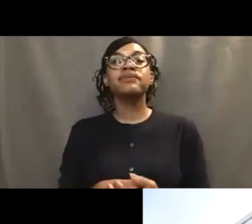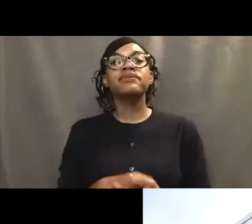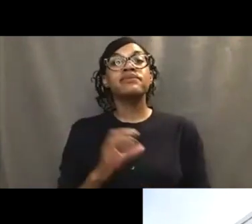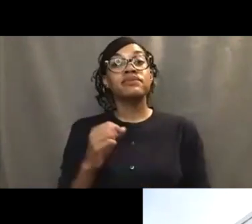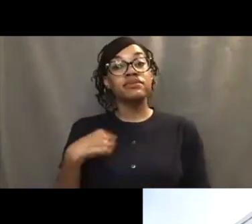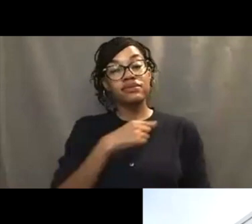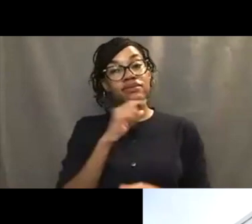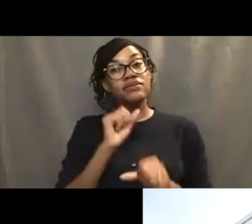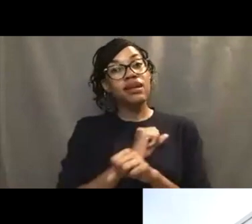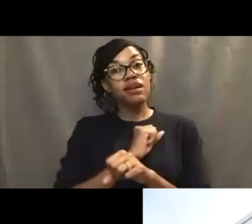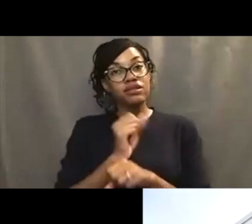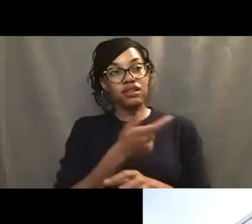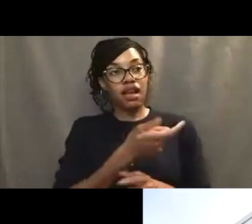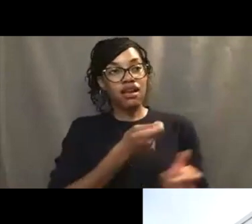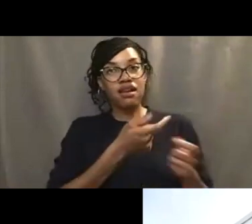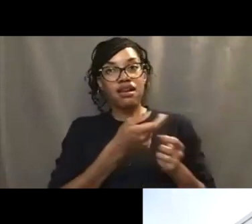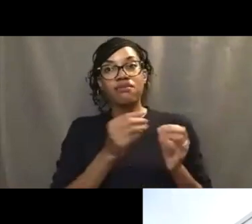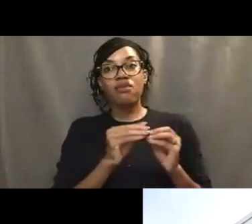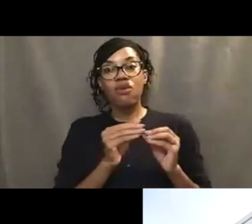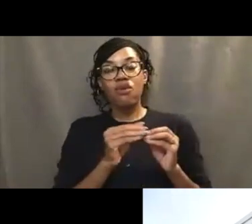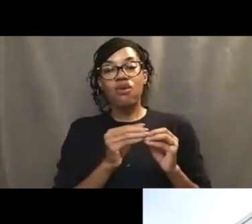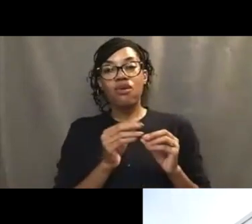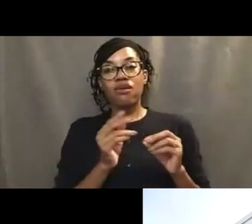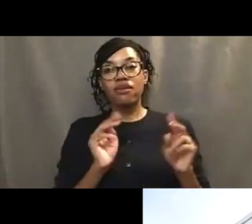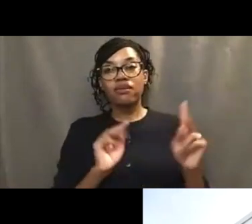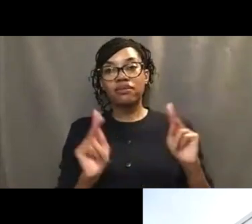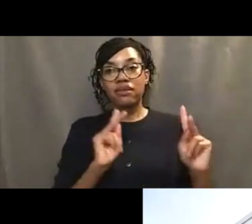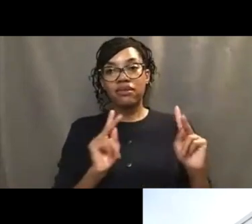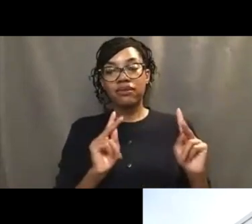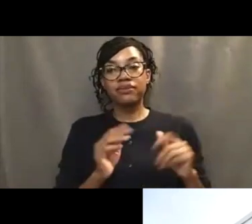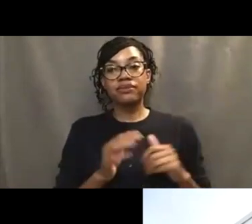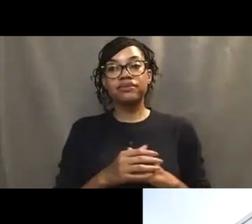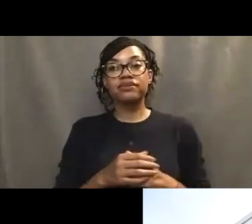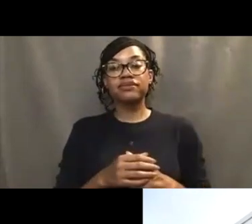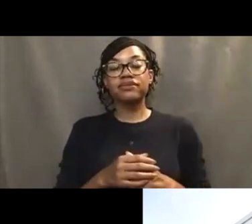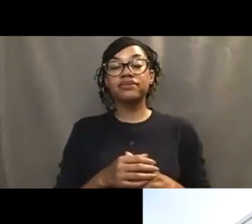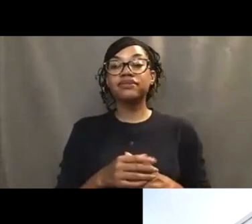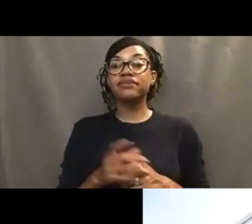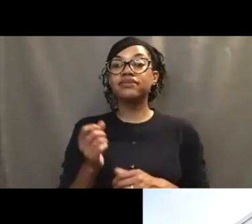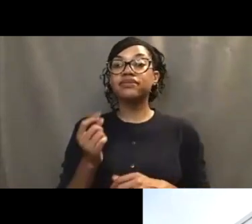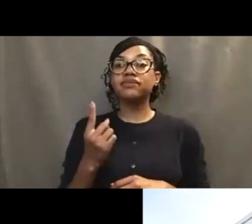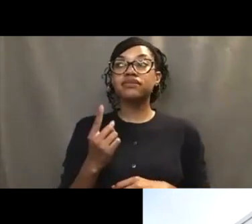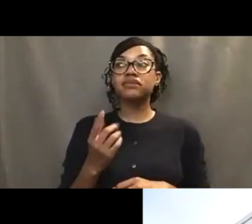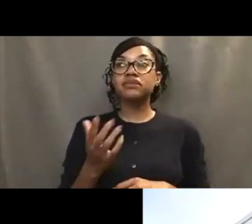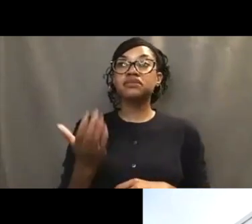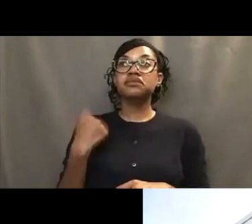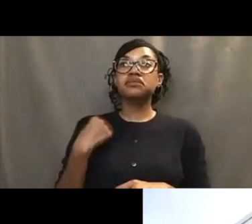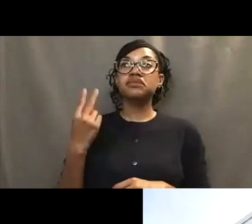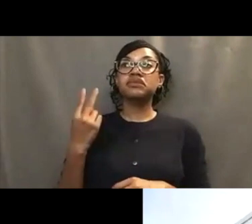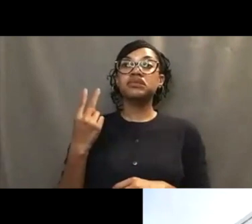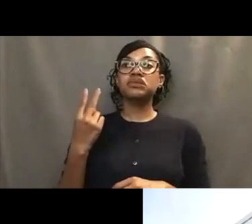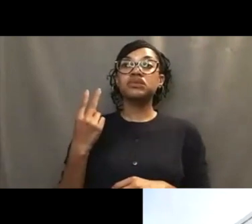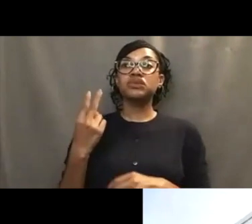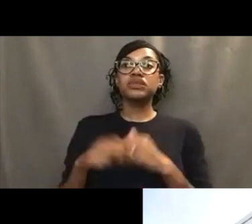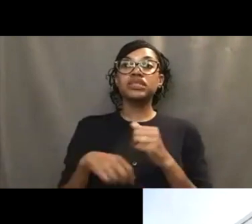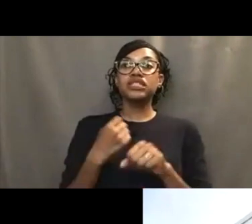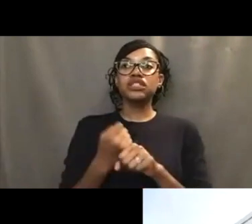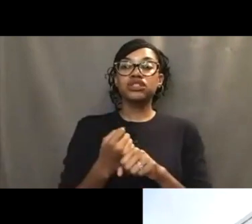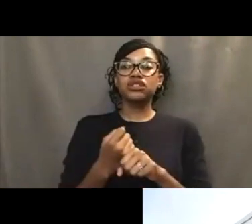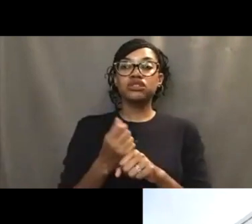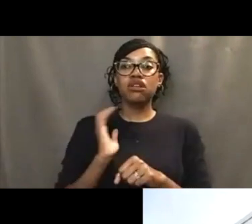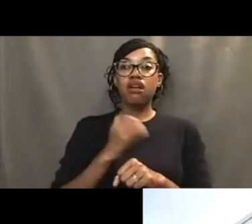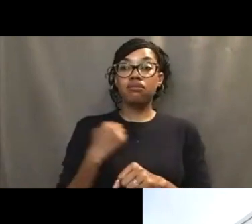brought in a lot of membership. We've had, since we've really been in the past 2 years, our membership has increased